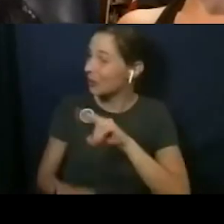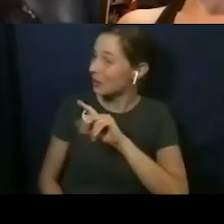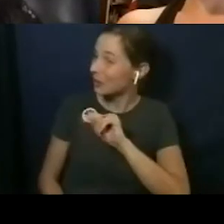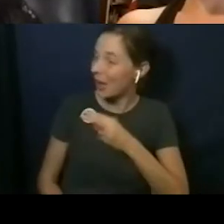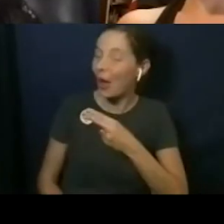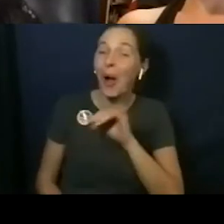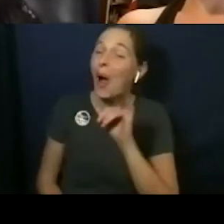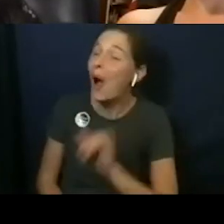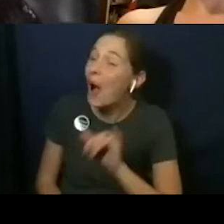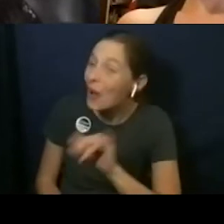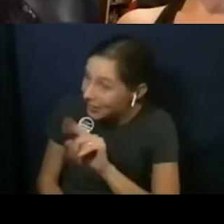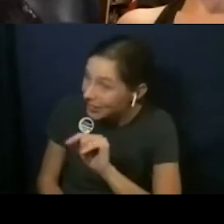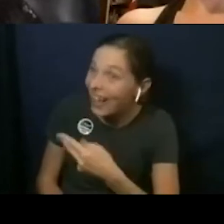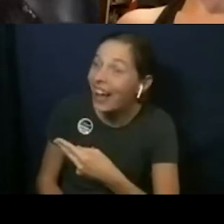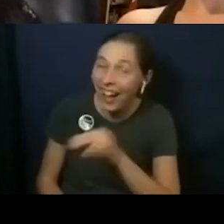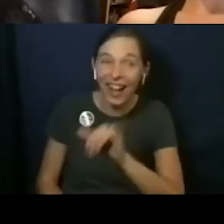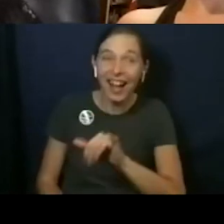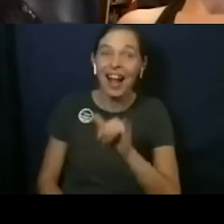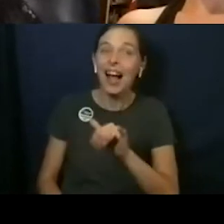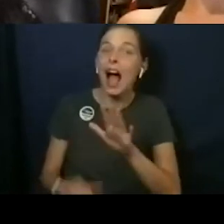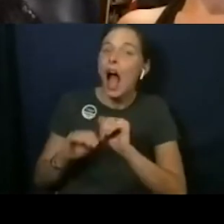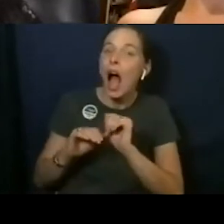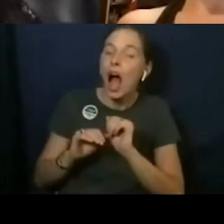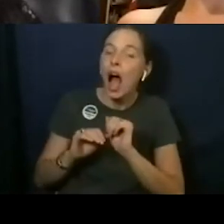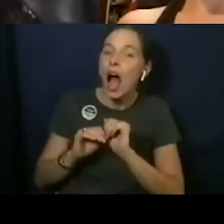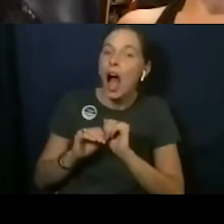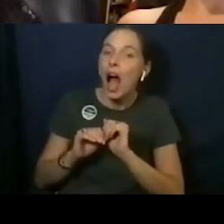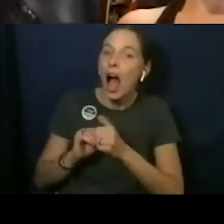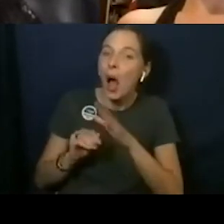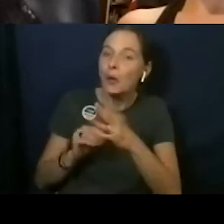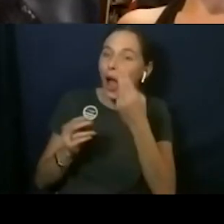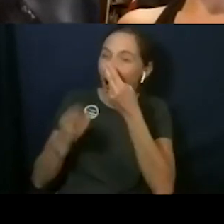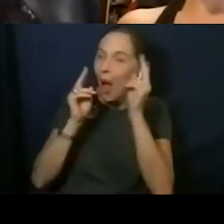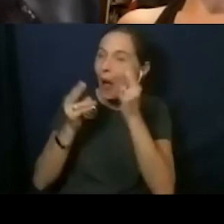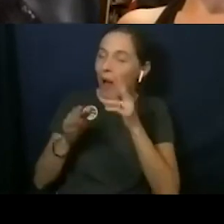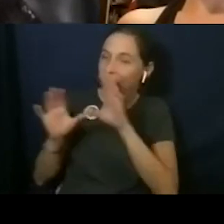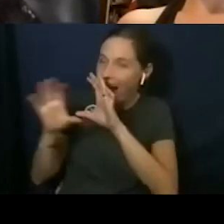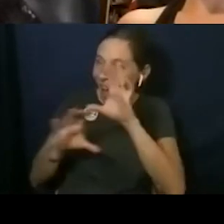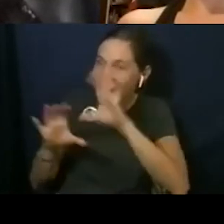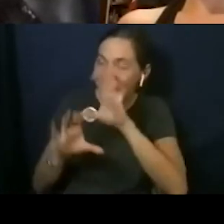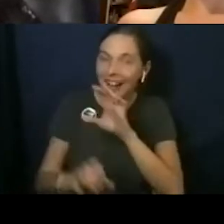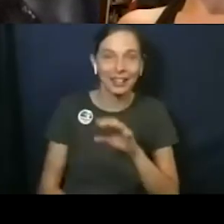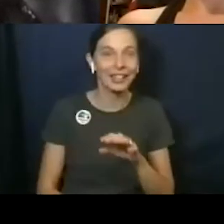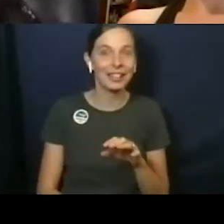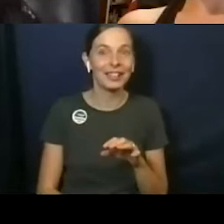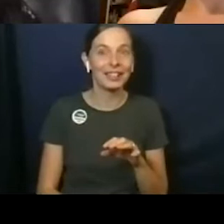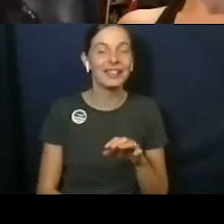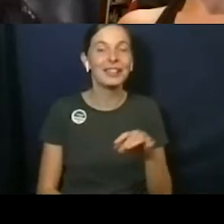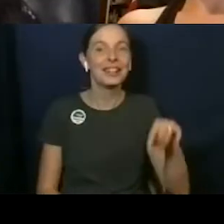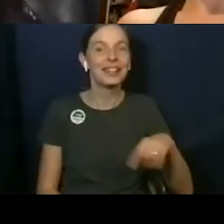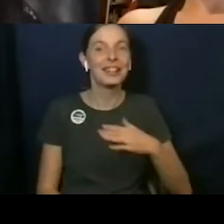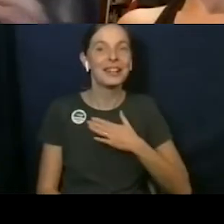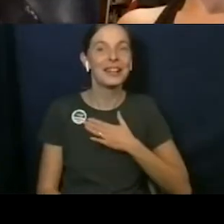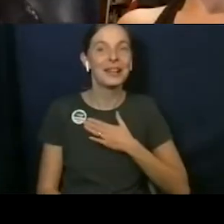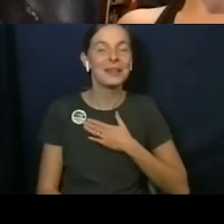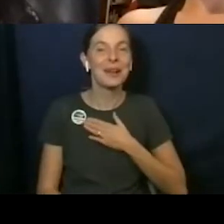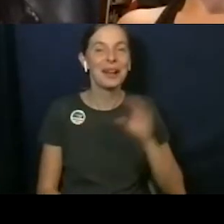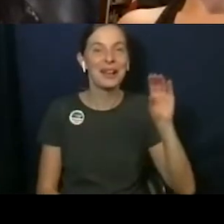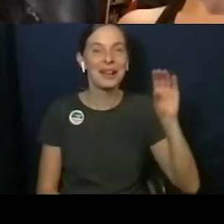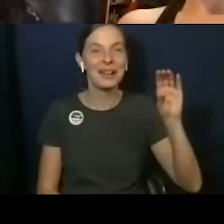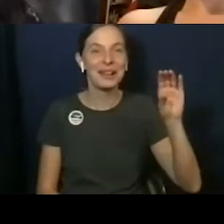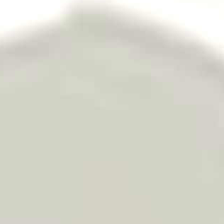Sure. I mean, it says I'm screen sharing, so I don't know. It might be a different window. Also, I just want to put out a quick announcement